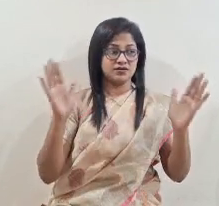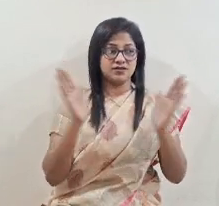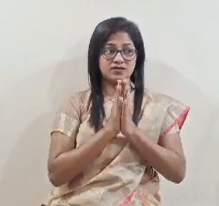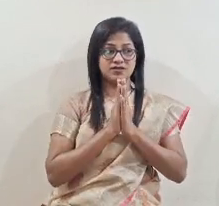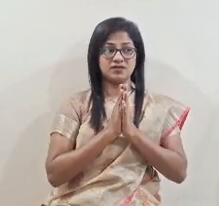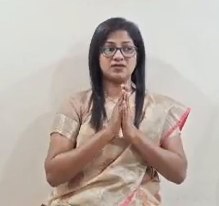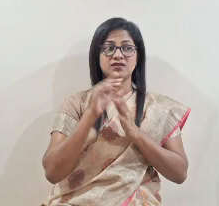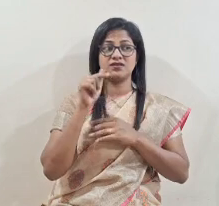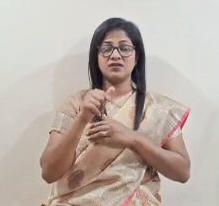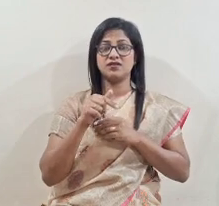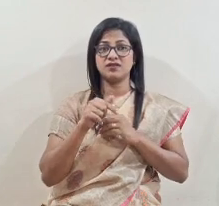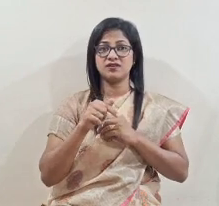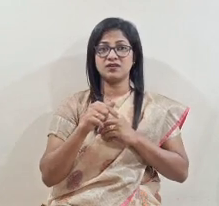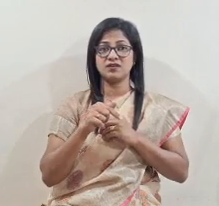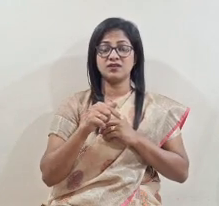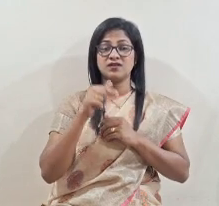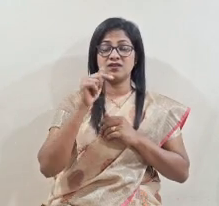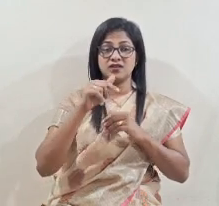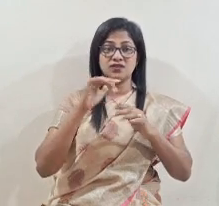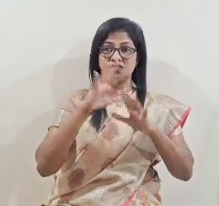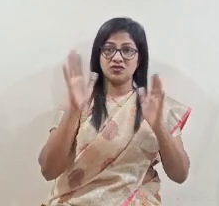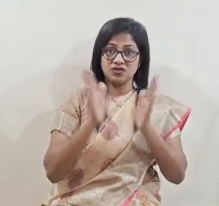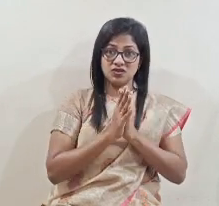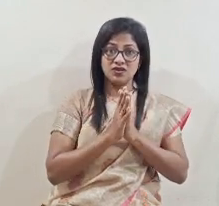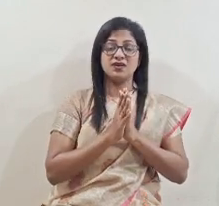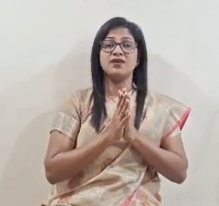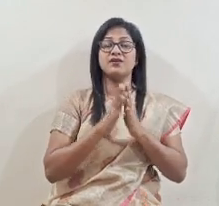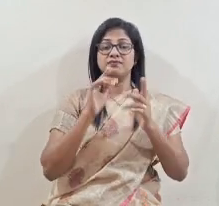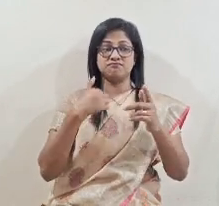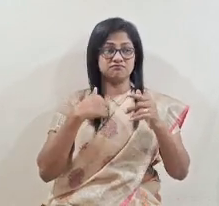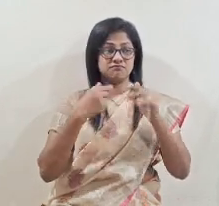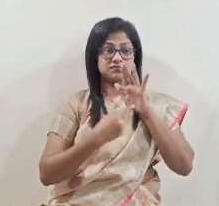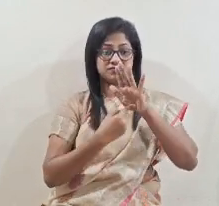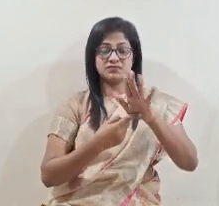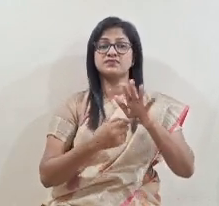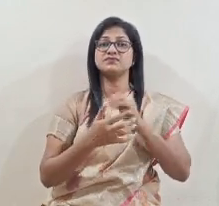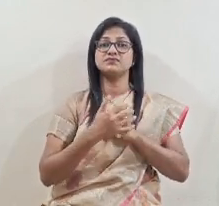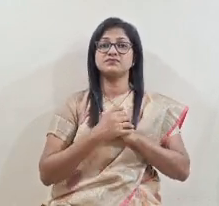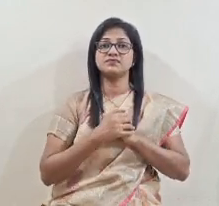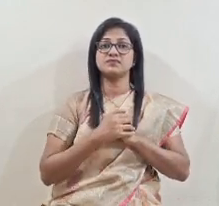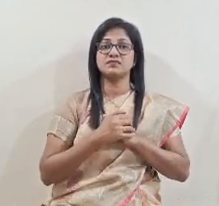identify where we can have the bus stops or metro stations placed.